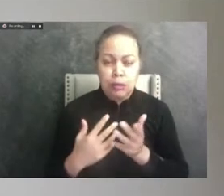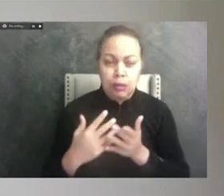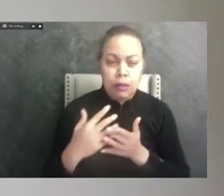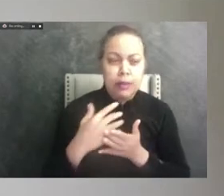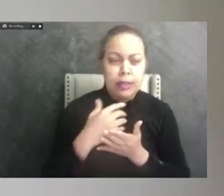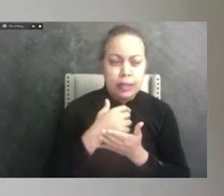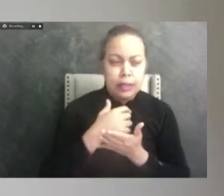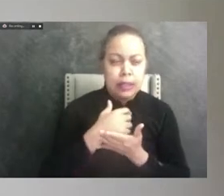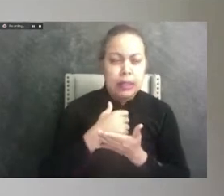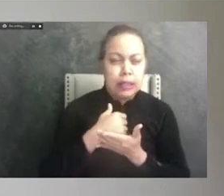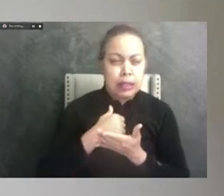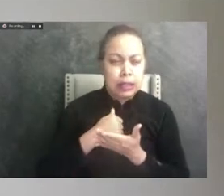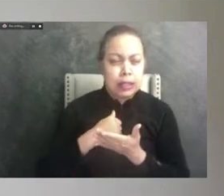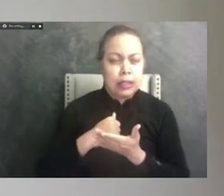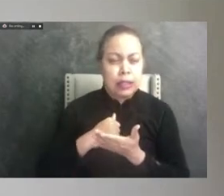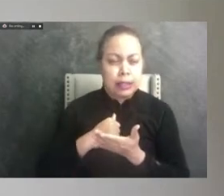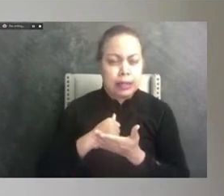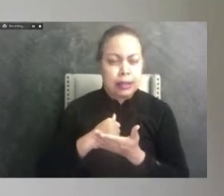harvest.